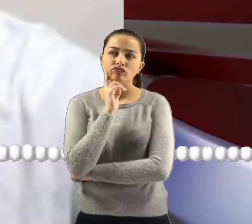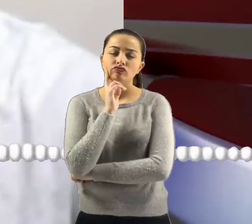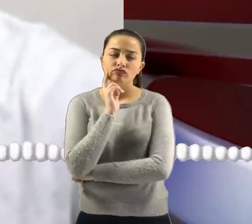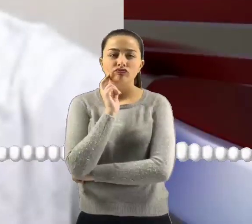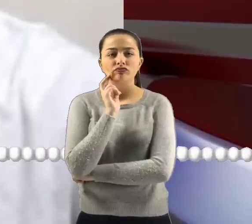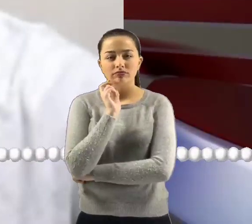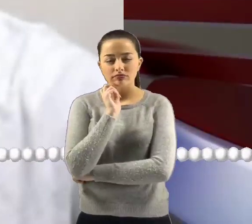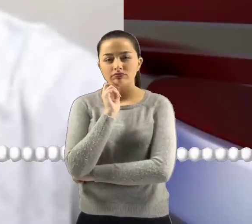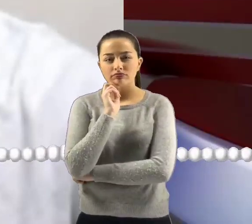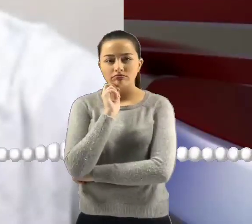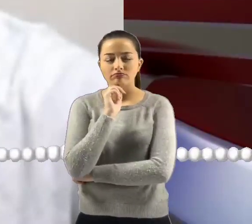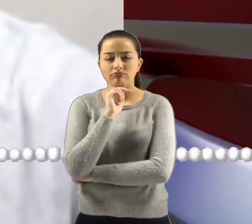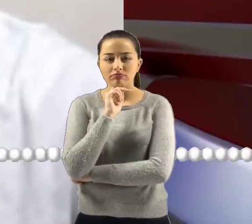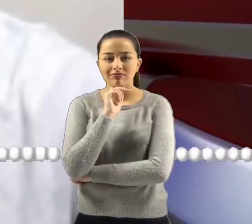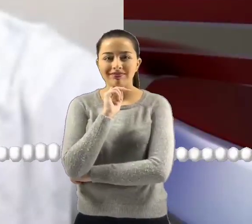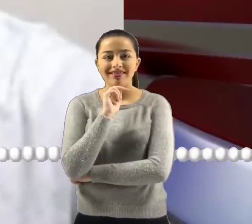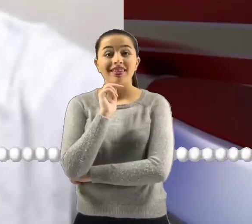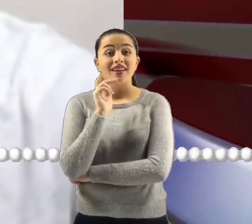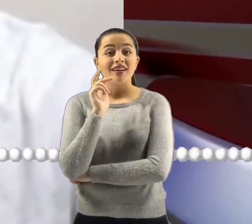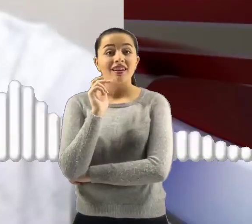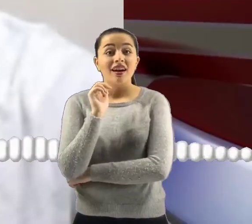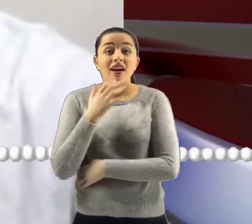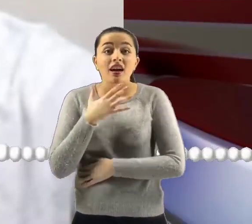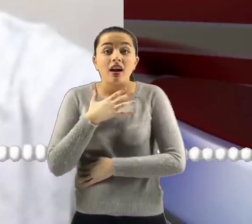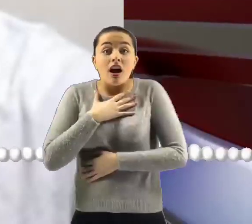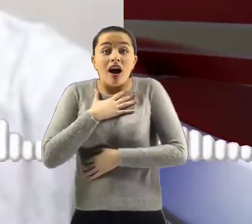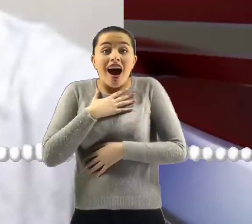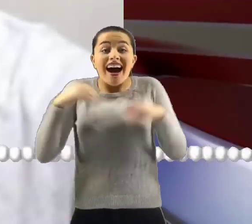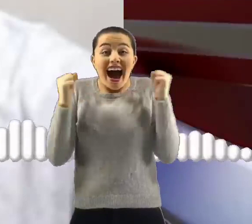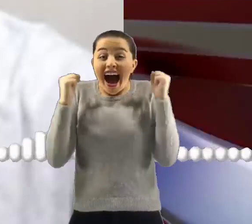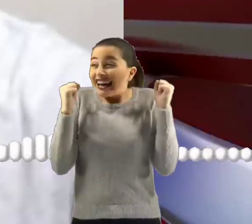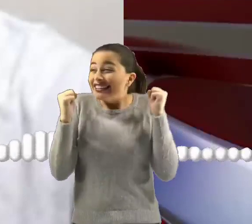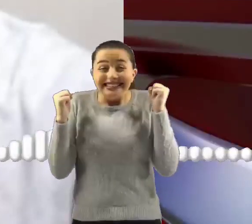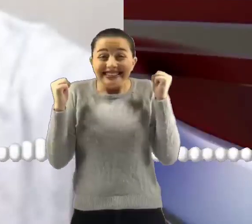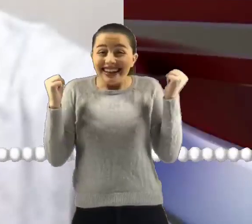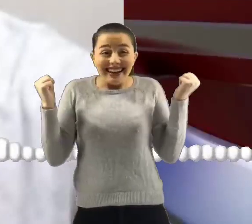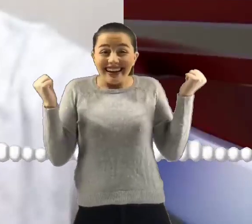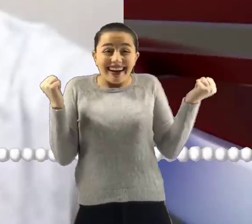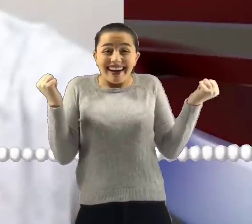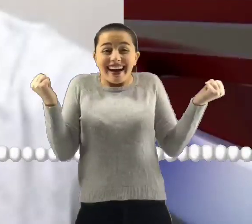on, you know, our videos as we push out content on a daily basis, right?